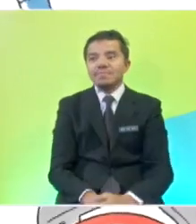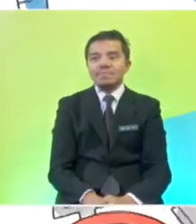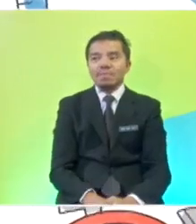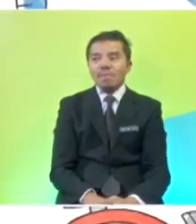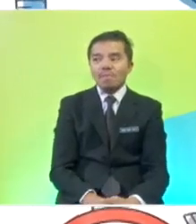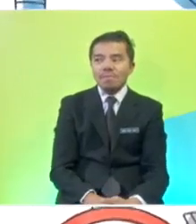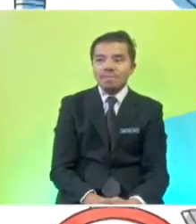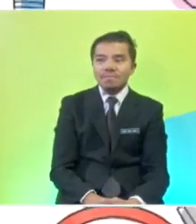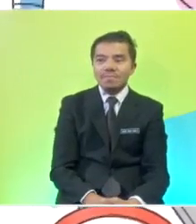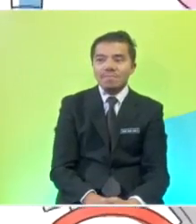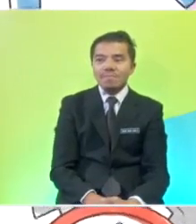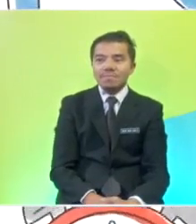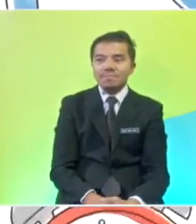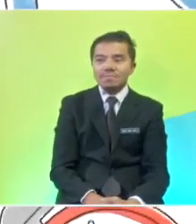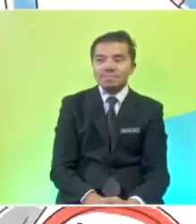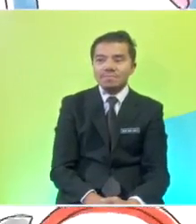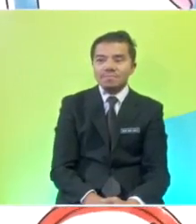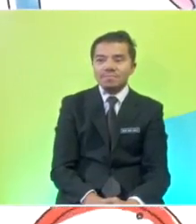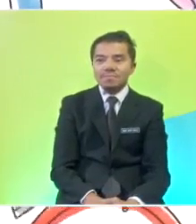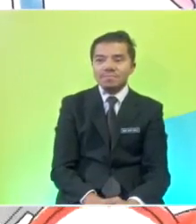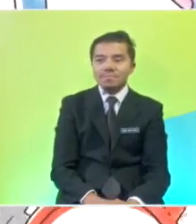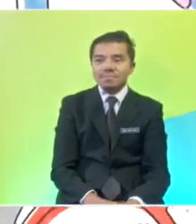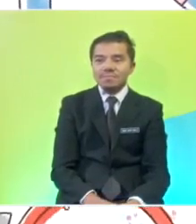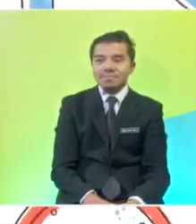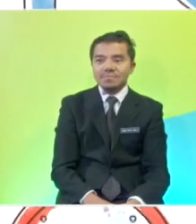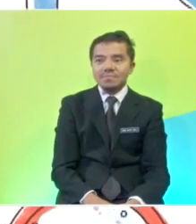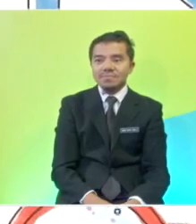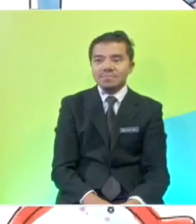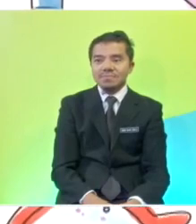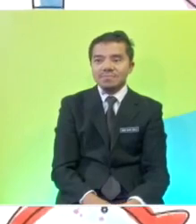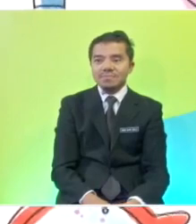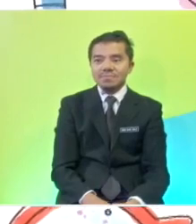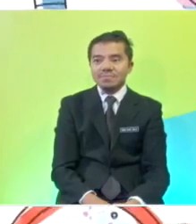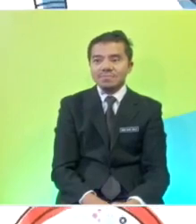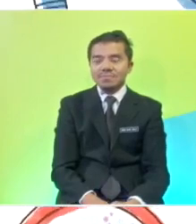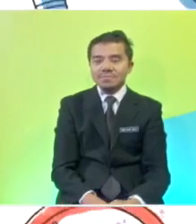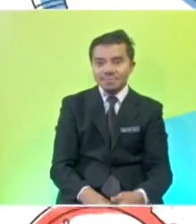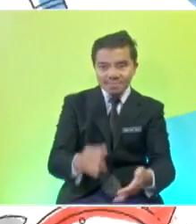let's draw a human. Okay, a head, Yeah. a neck, There, they are doing now. and then